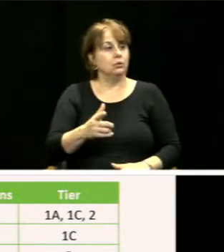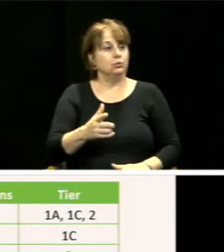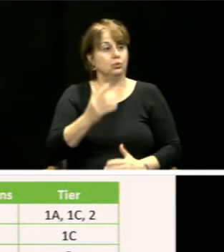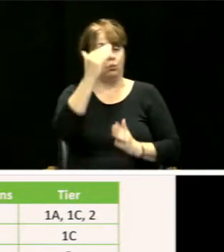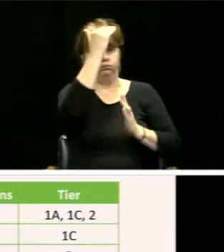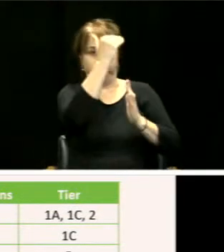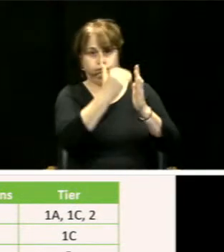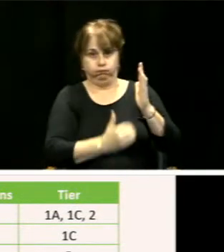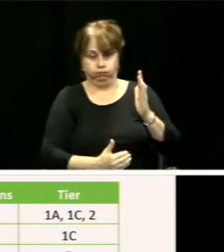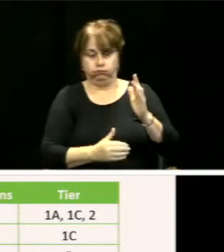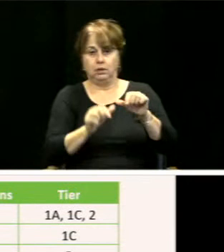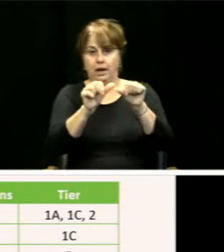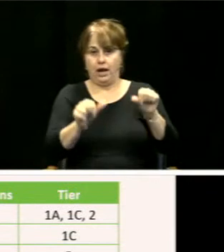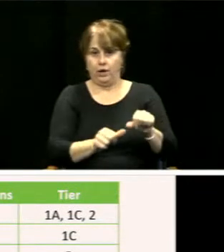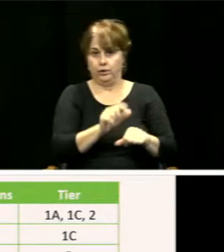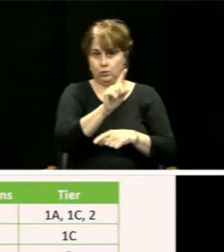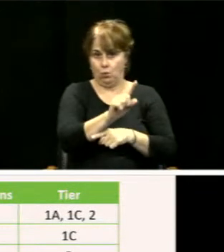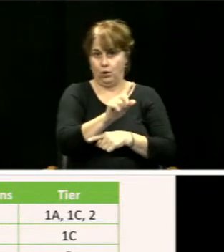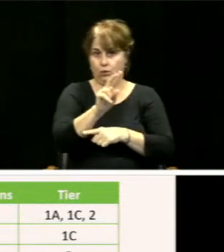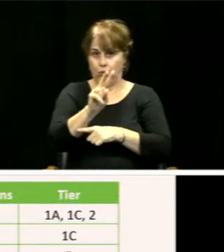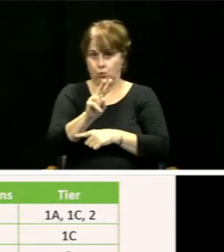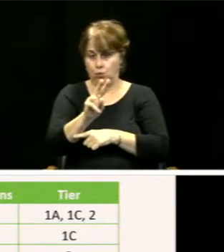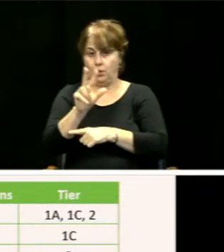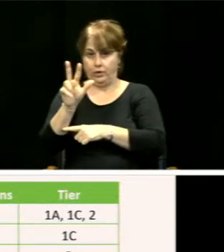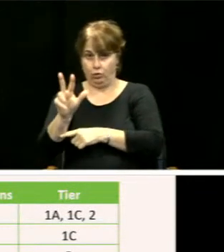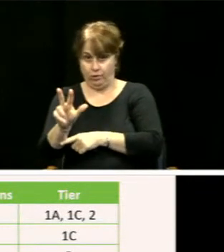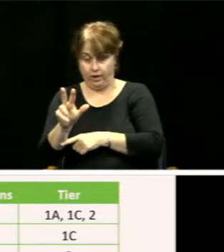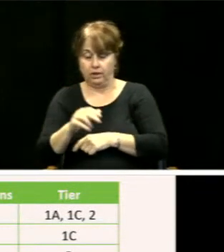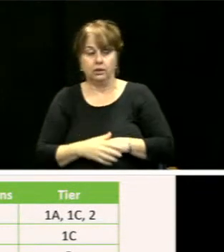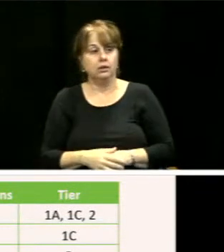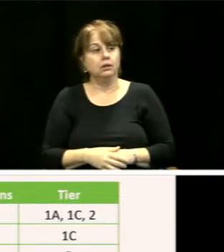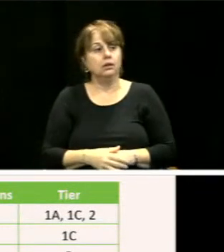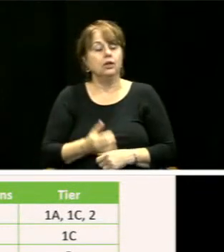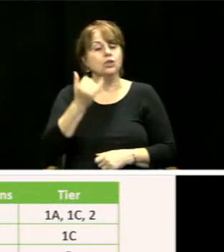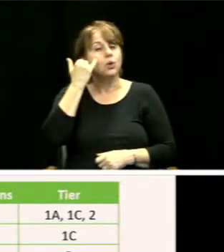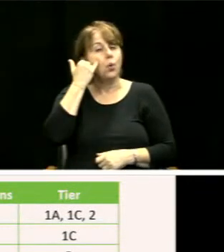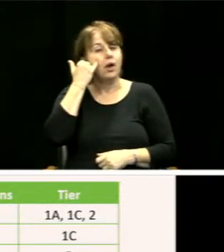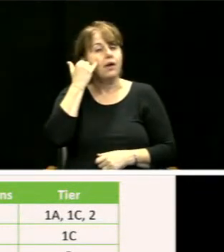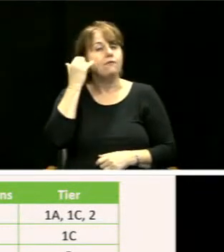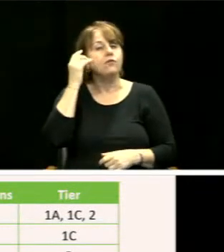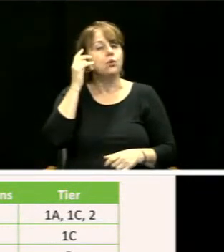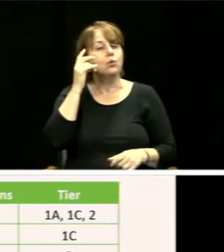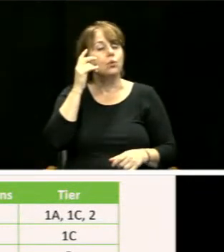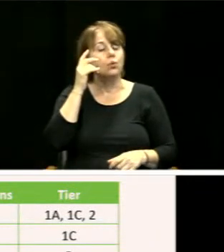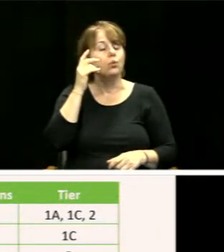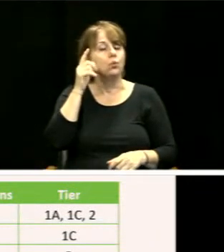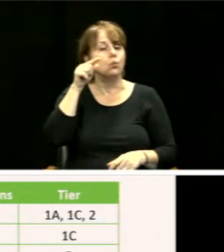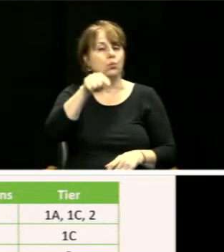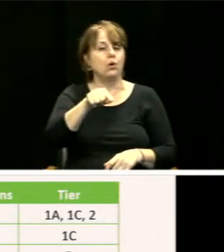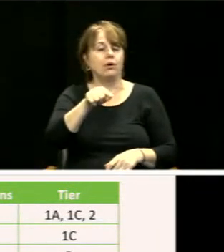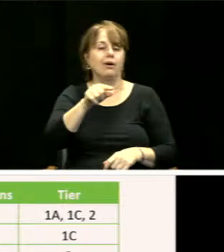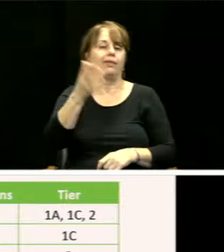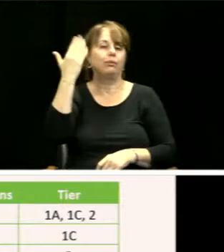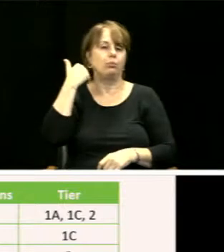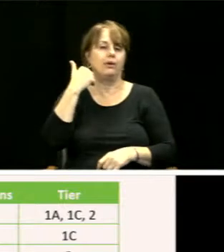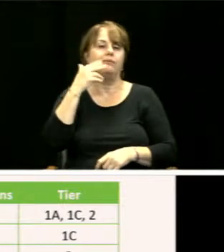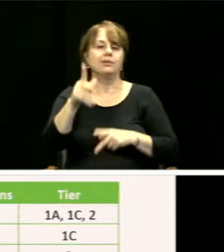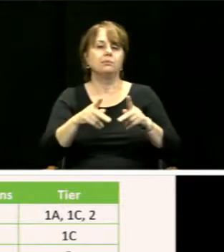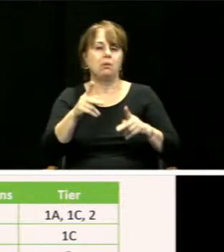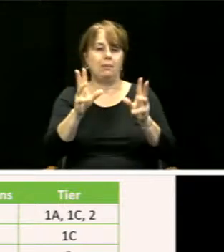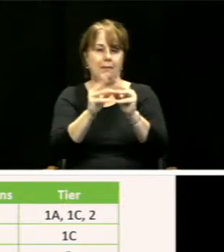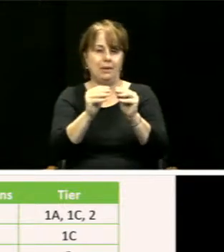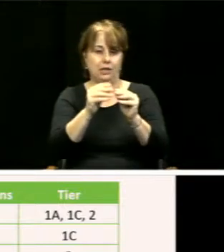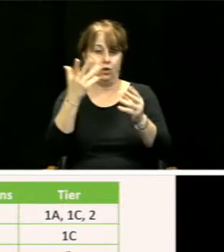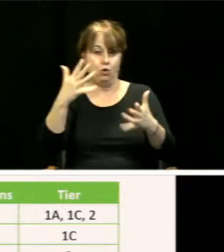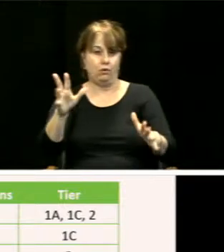areas 1, 2, and 3, which if you were at the previous public meeting, you would have seen these numbers, but this includes